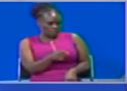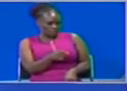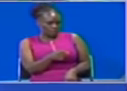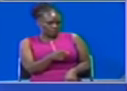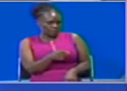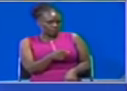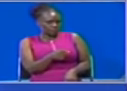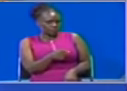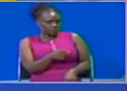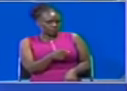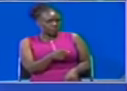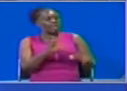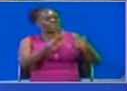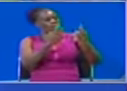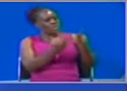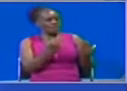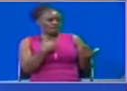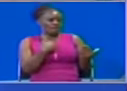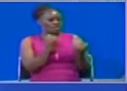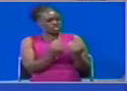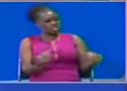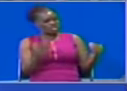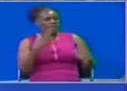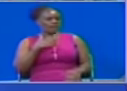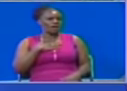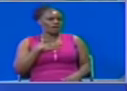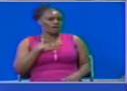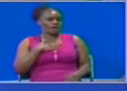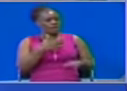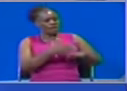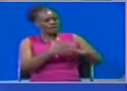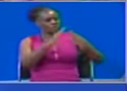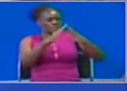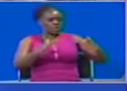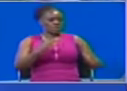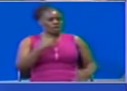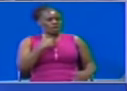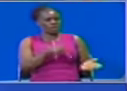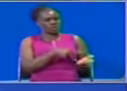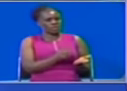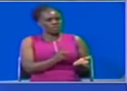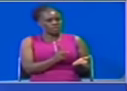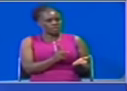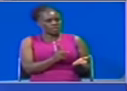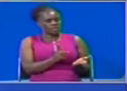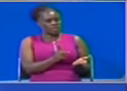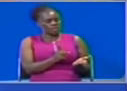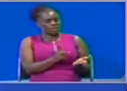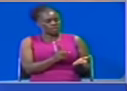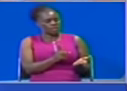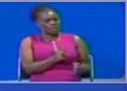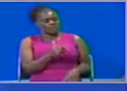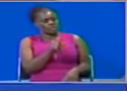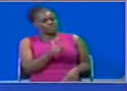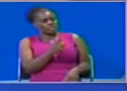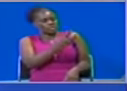studio tonight, with families, with children to take to school, with rent to pay, with all those with all those in mind. So these